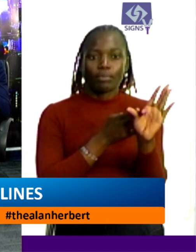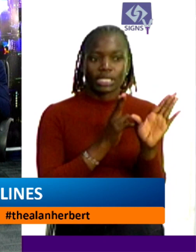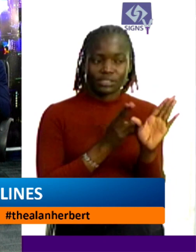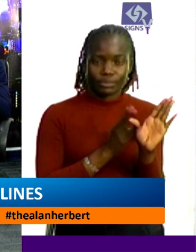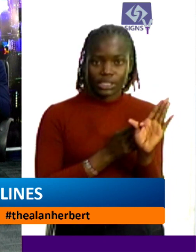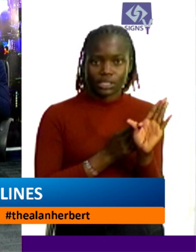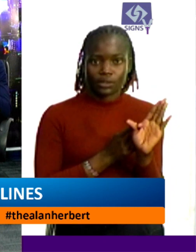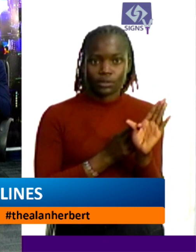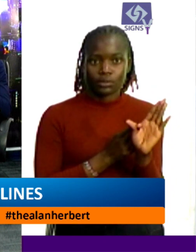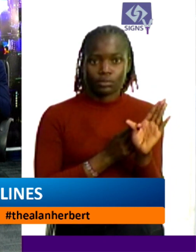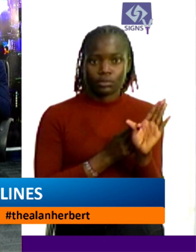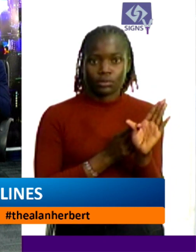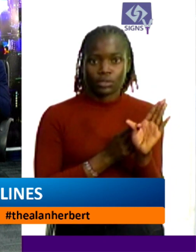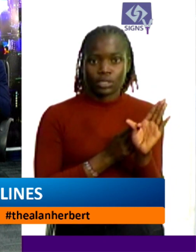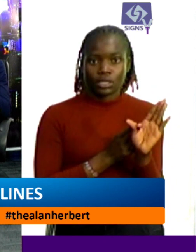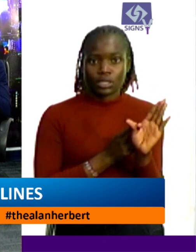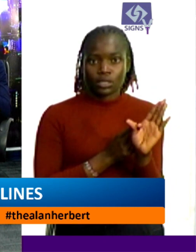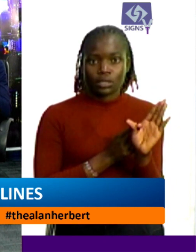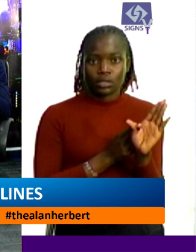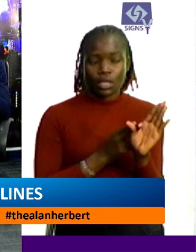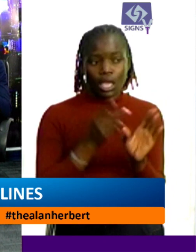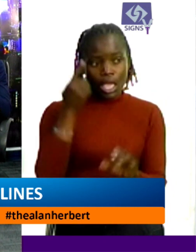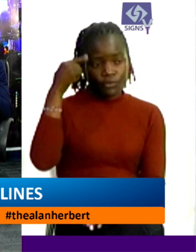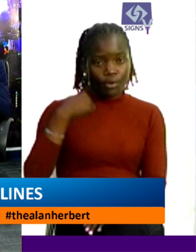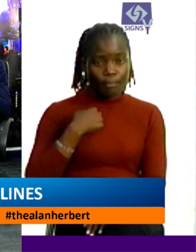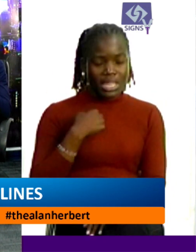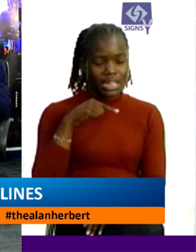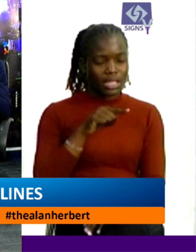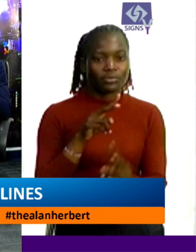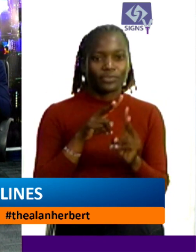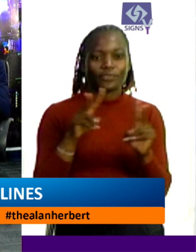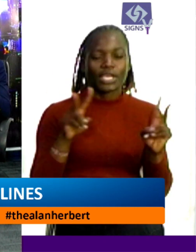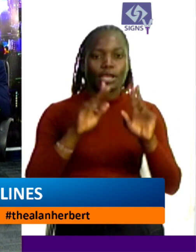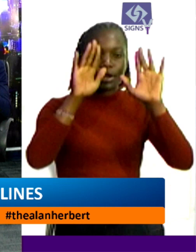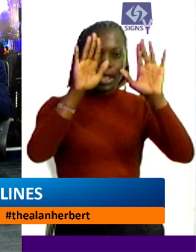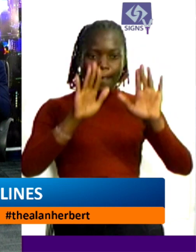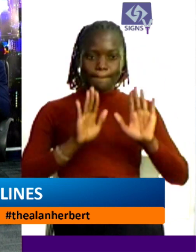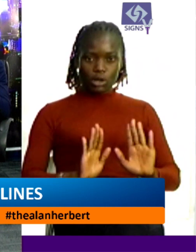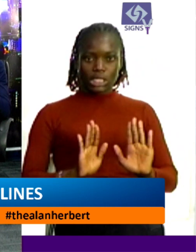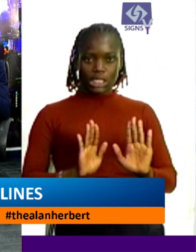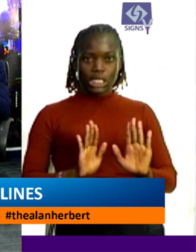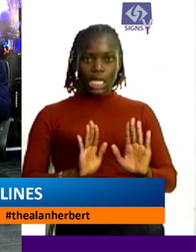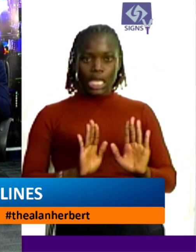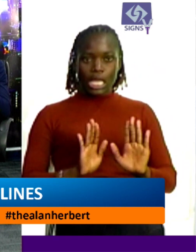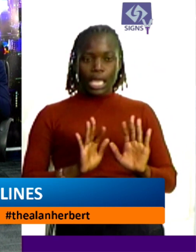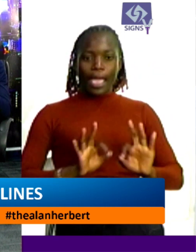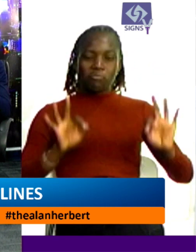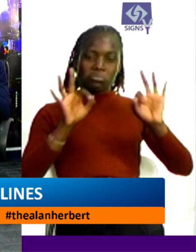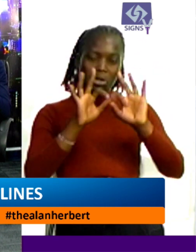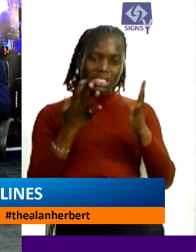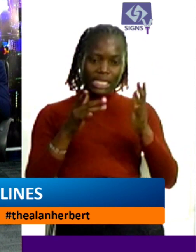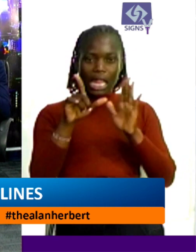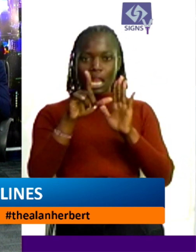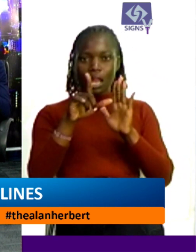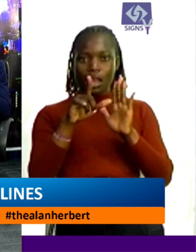participate. For me, that was a key lesson for me, even as I was